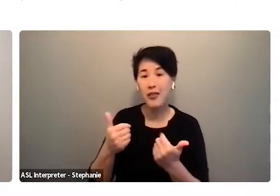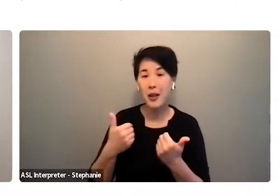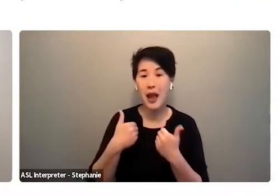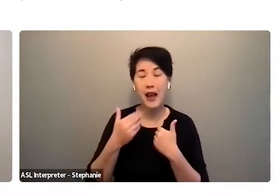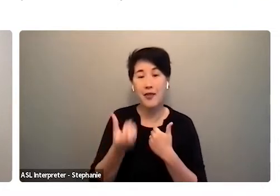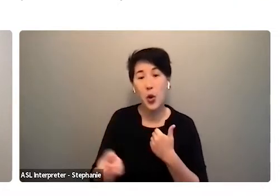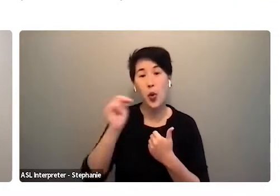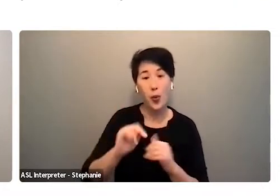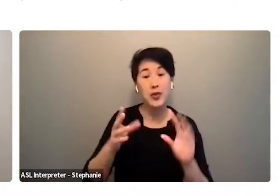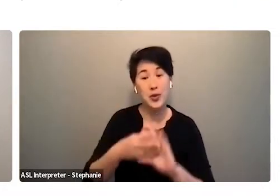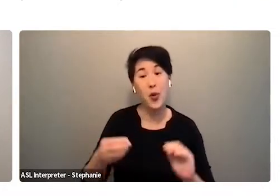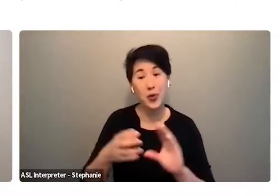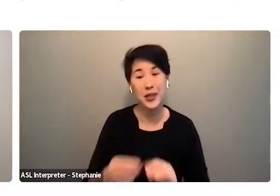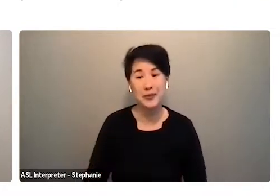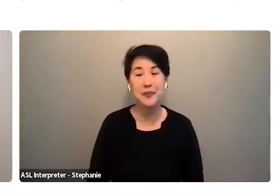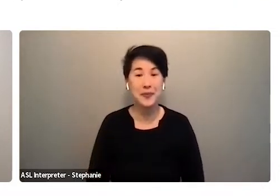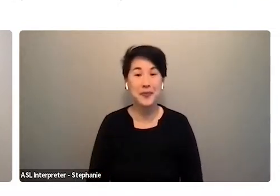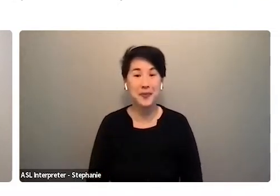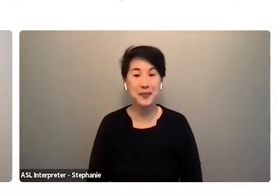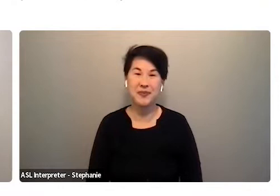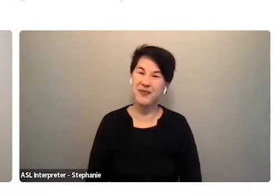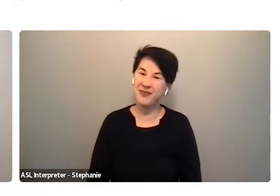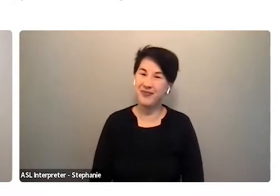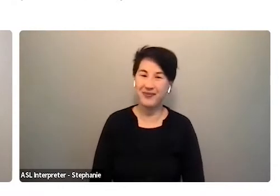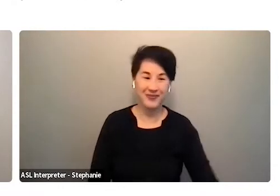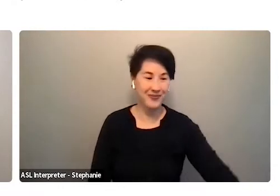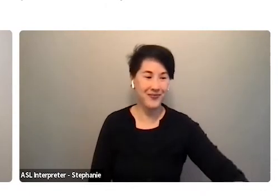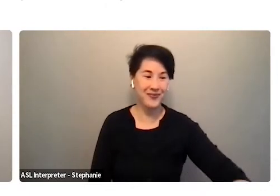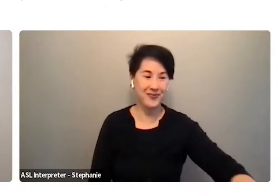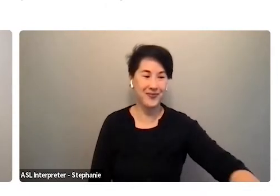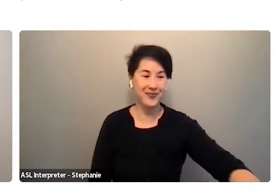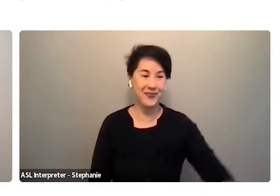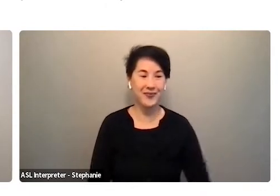own story. And yeah.